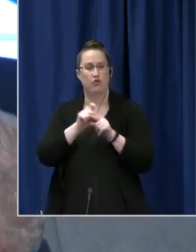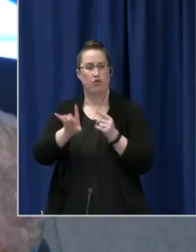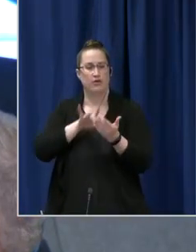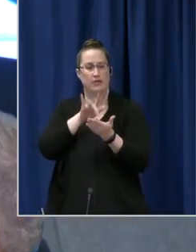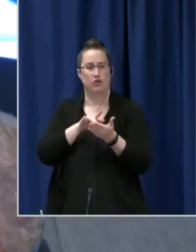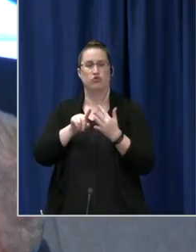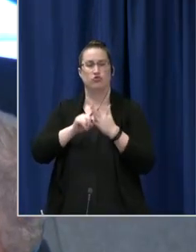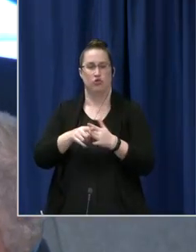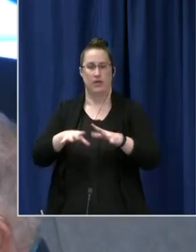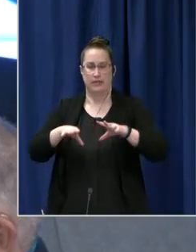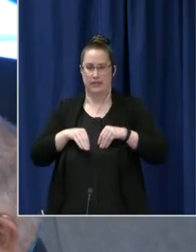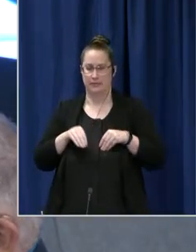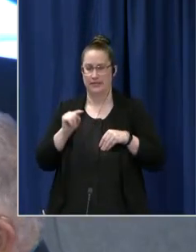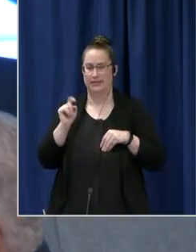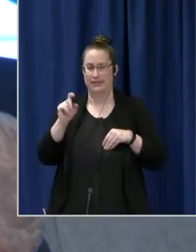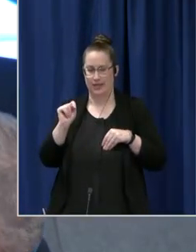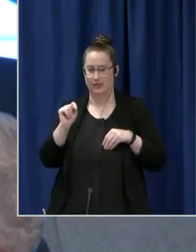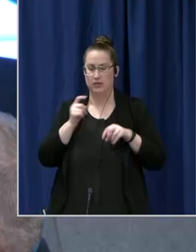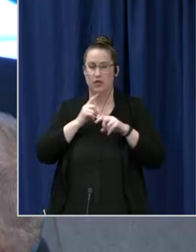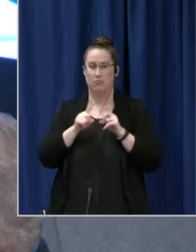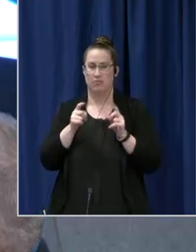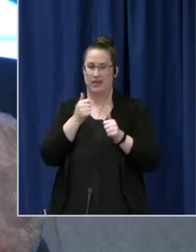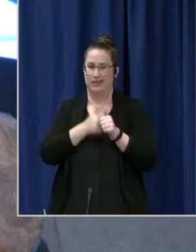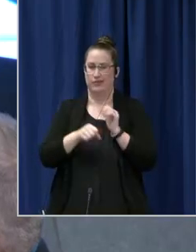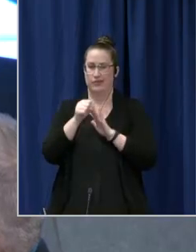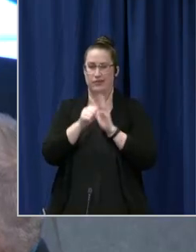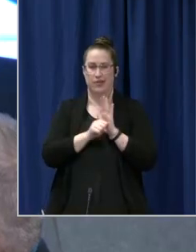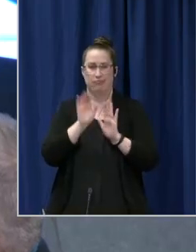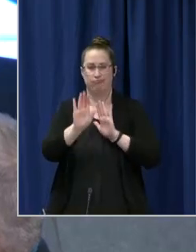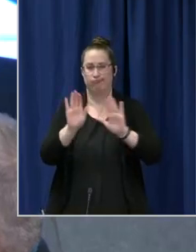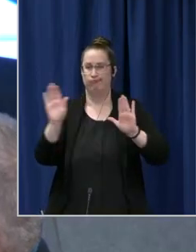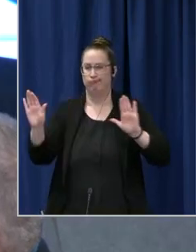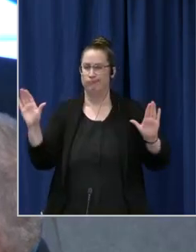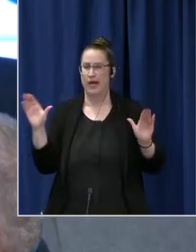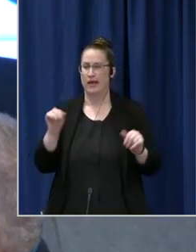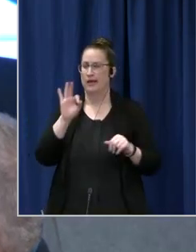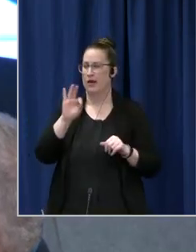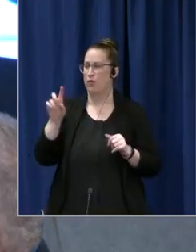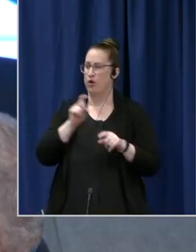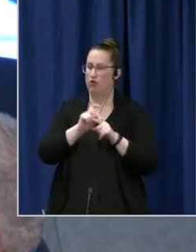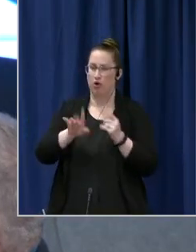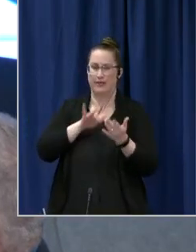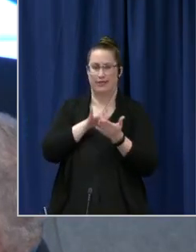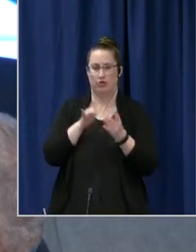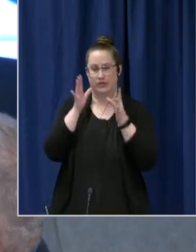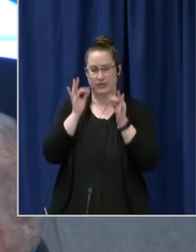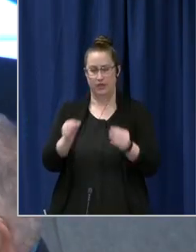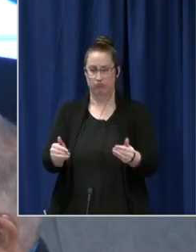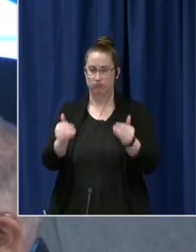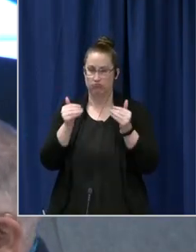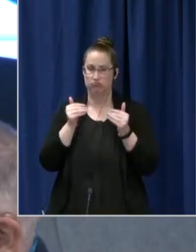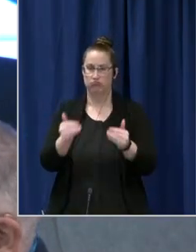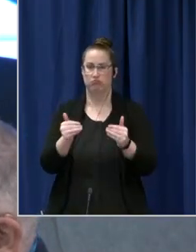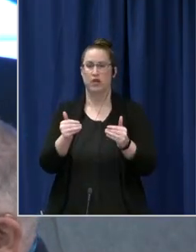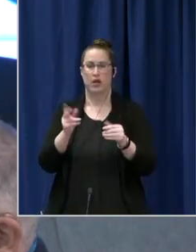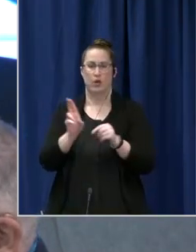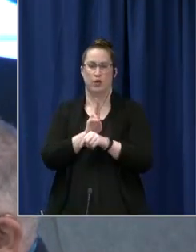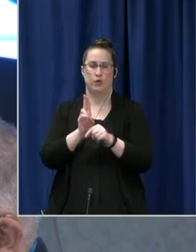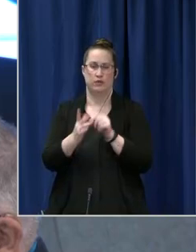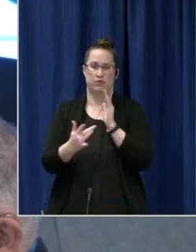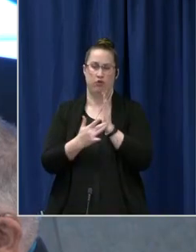to begin accepting texts, but it's up to each state and 911 call center to decide when to implement and deploy this